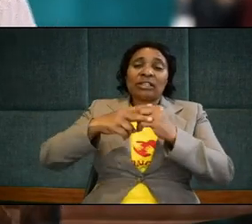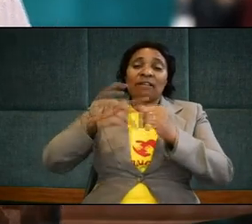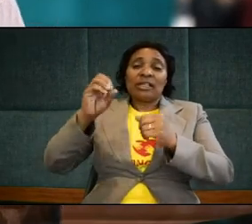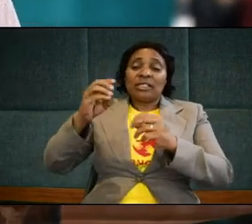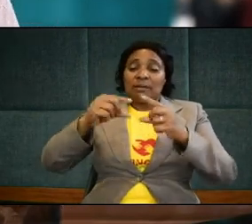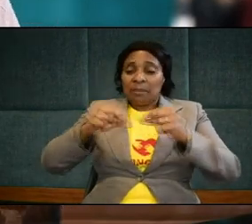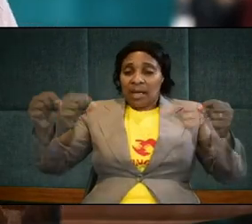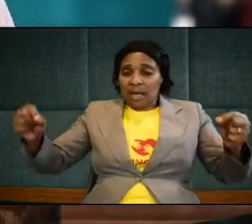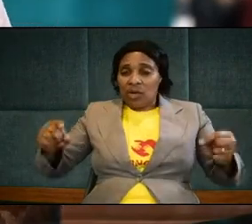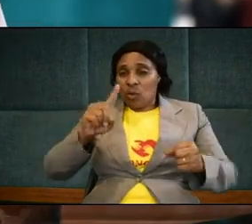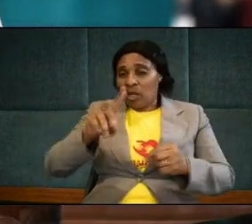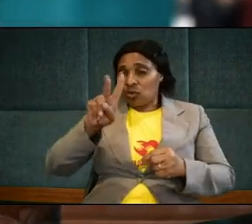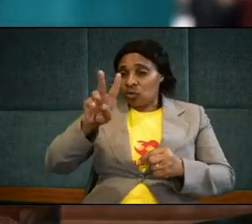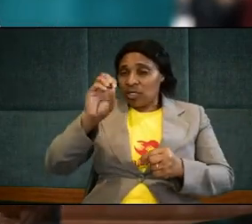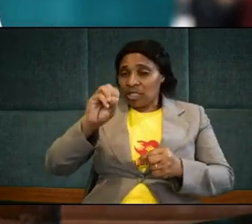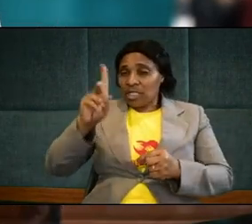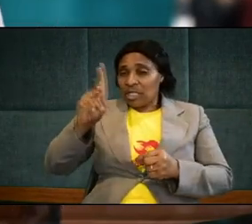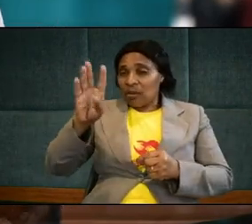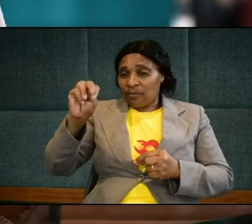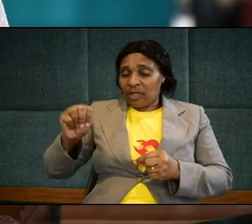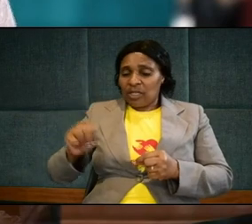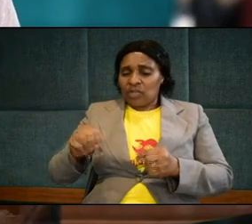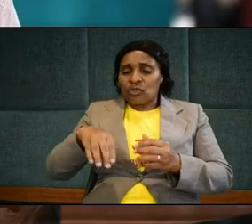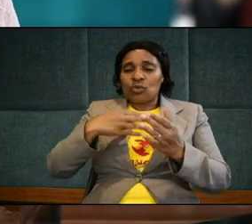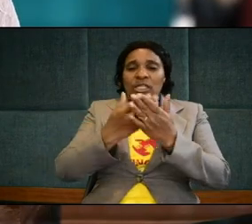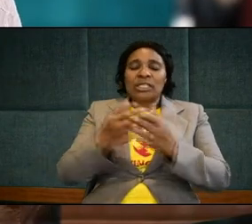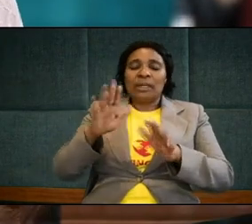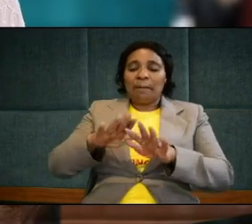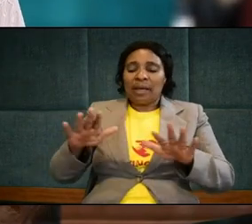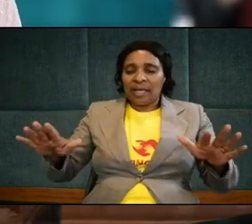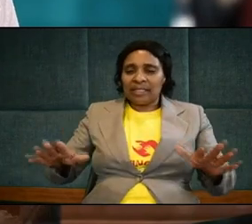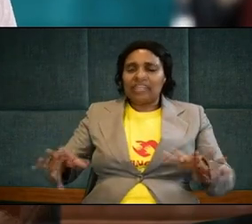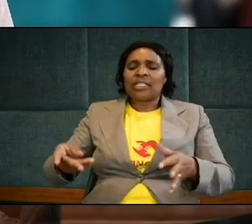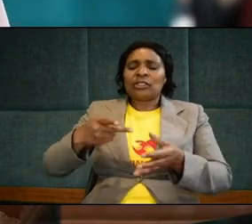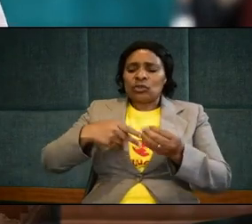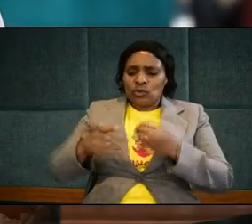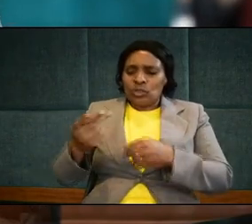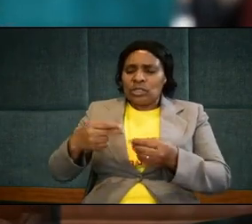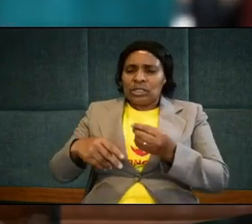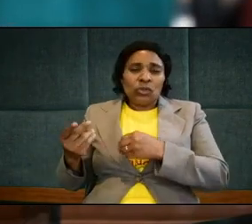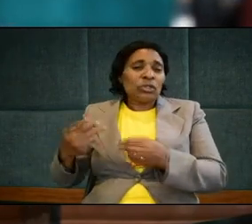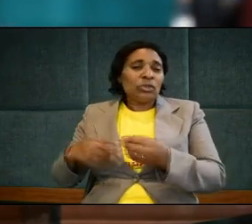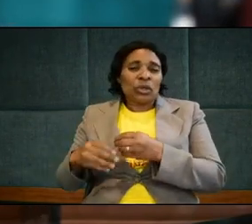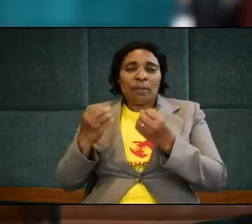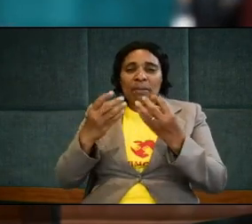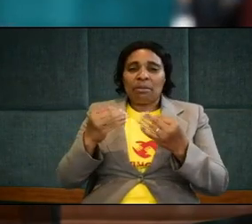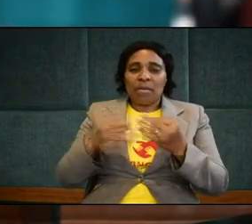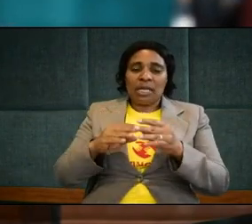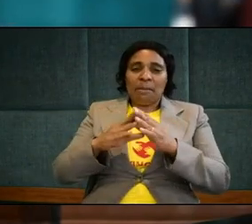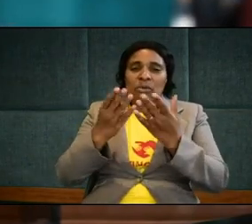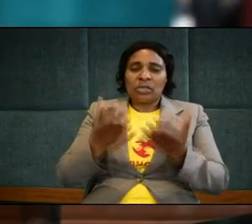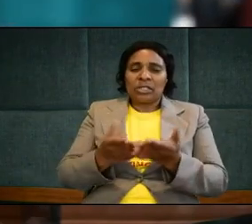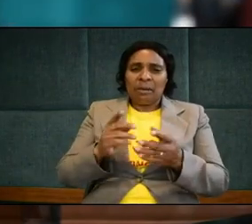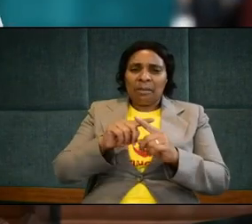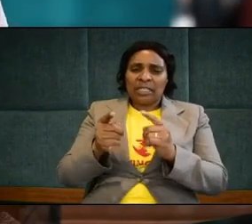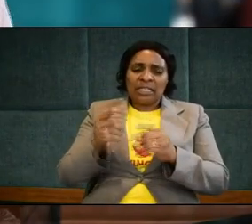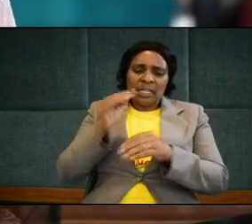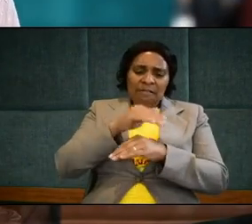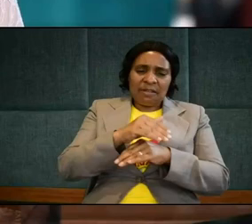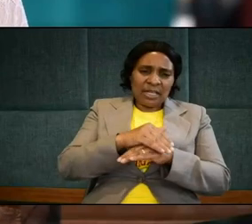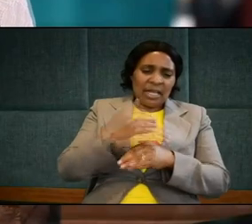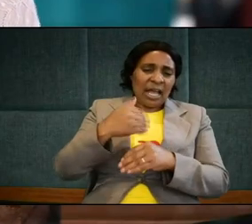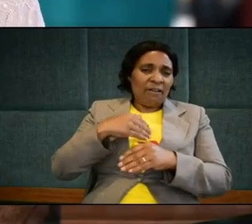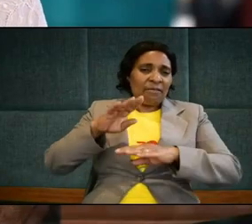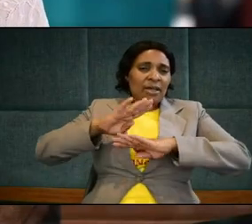kilometers, to reach an outdoor market. To his joy, he sold many books that day. But when the evening came, he realized he didn't have